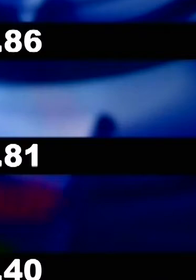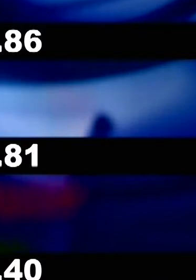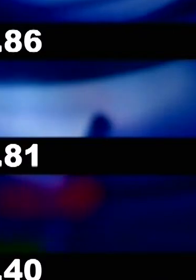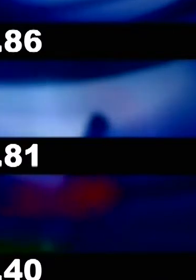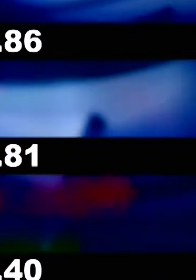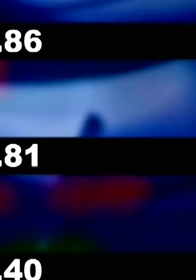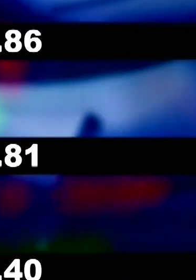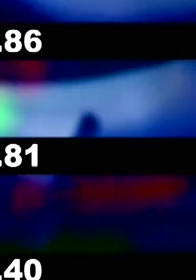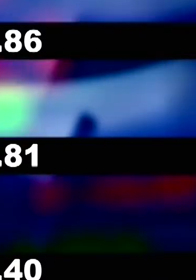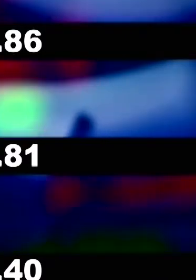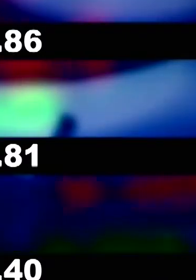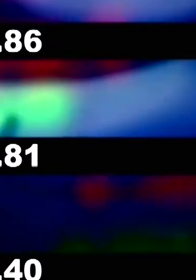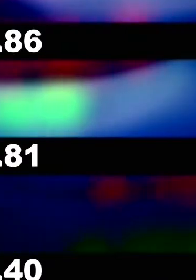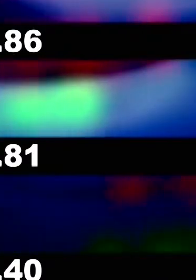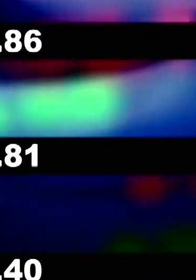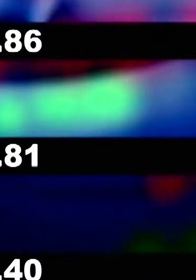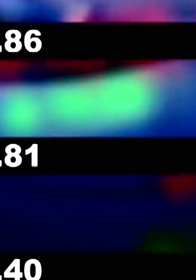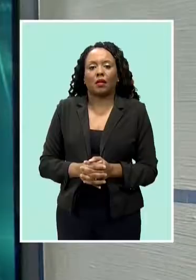Limited.